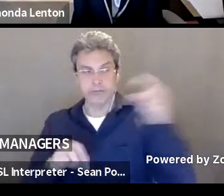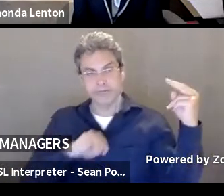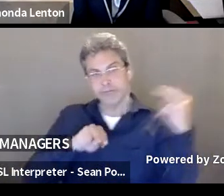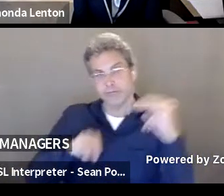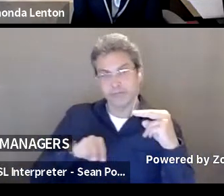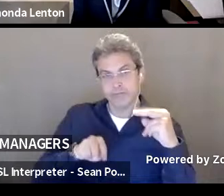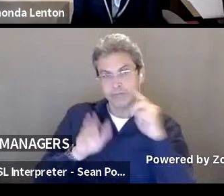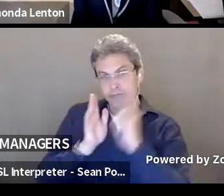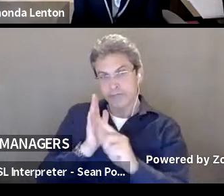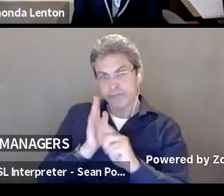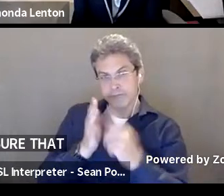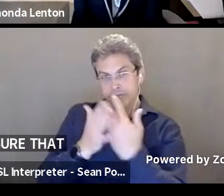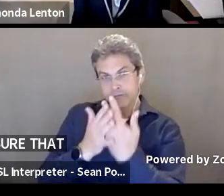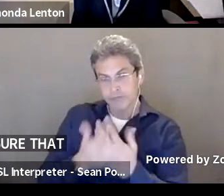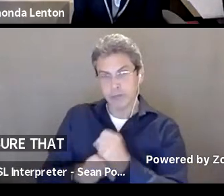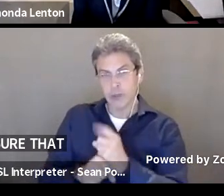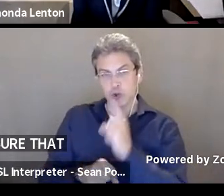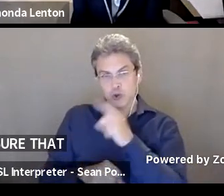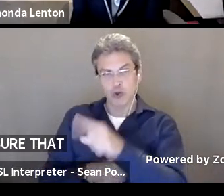merit-based?